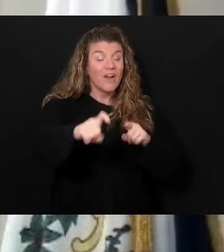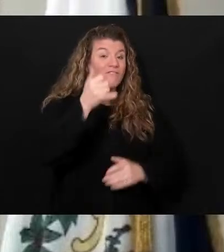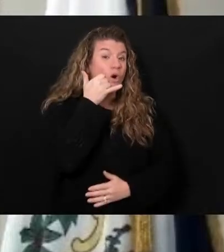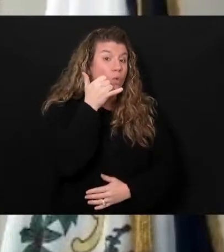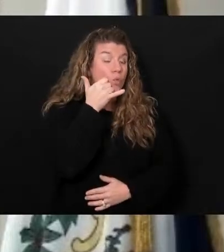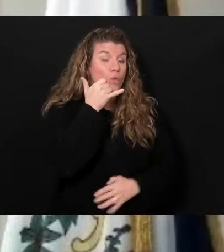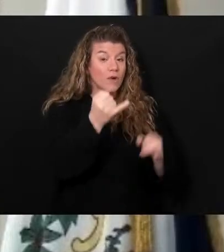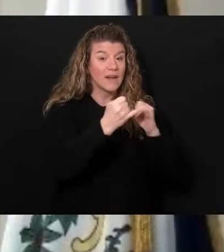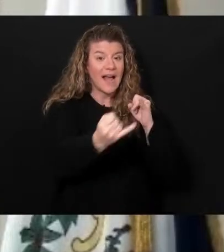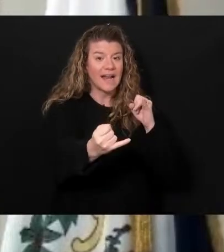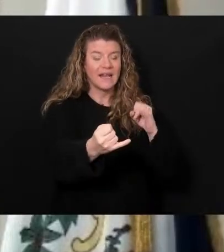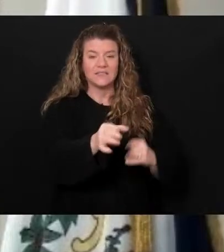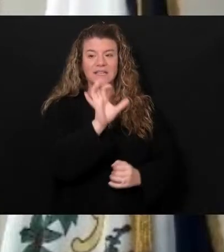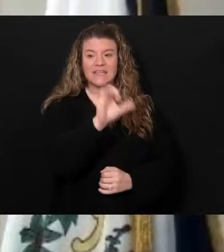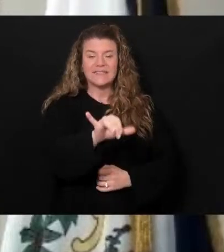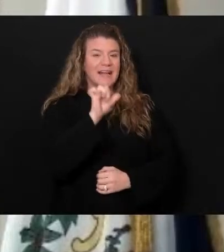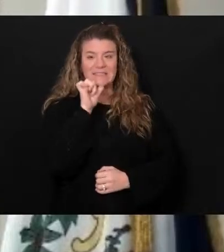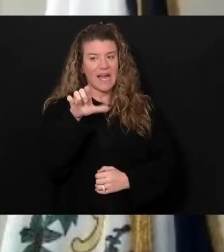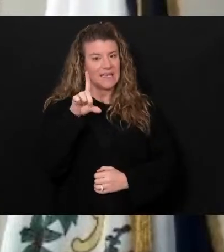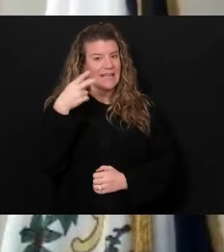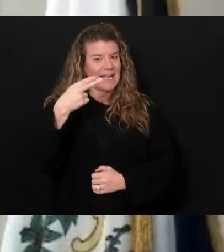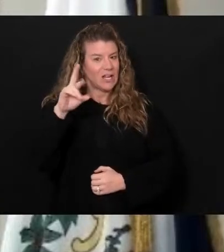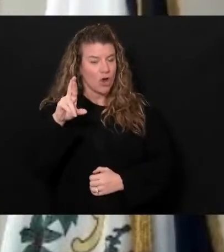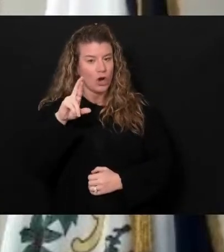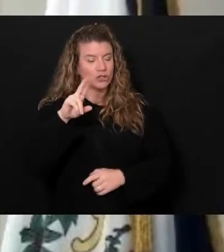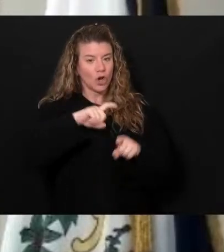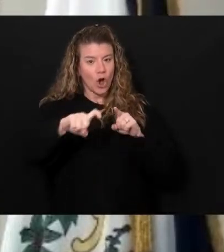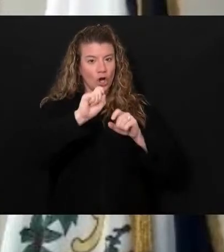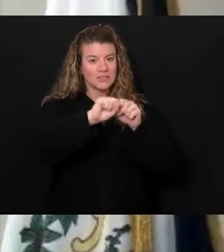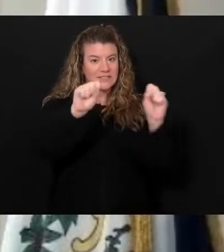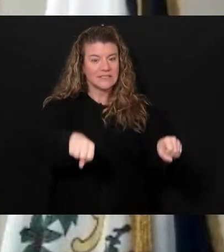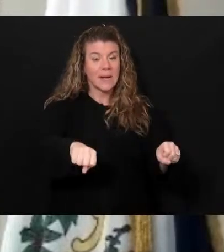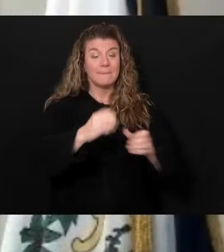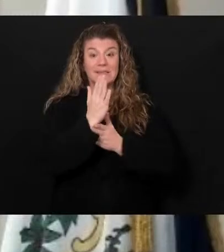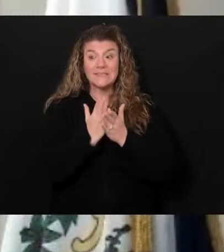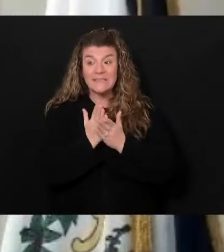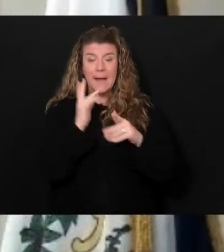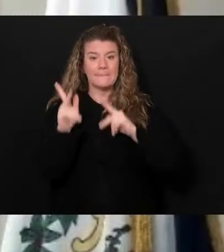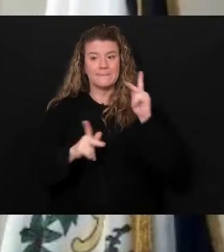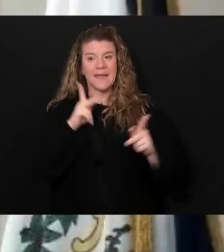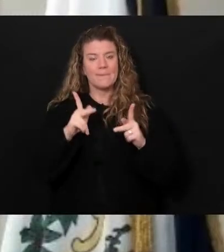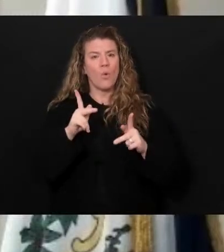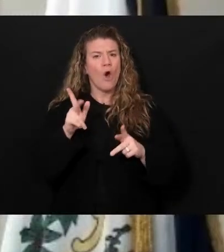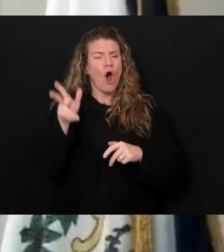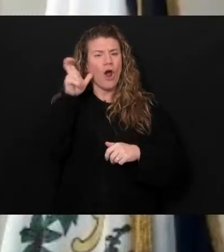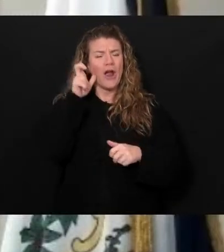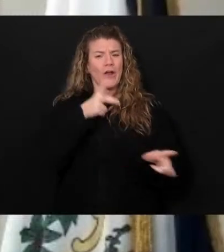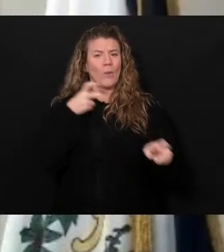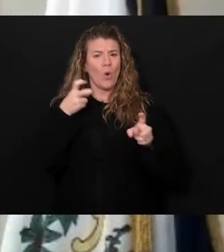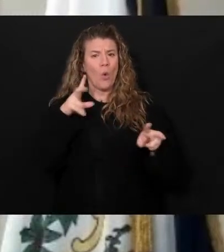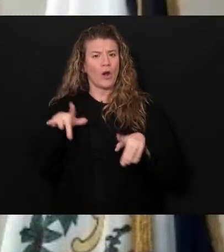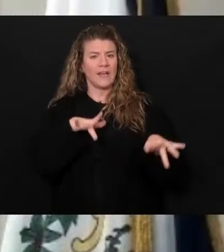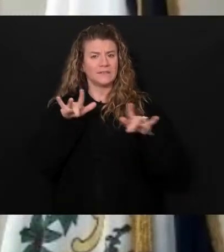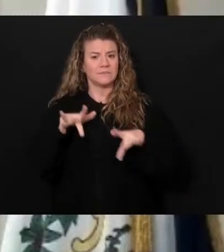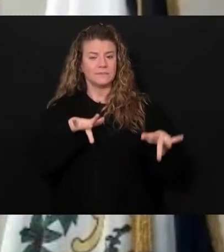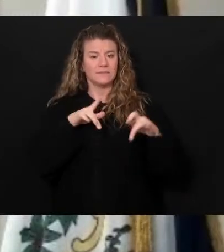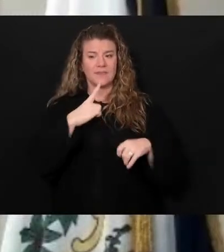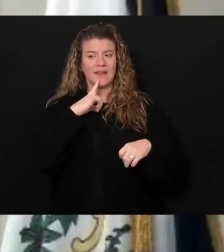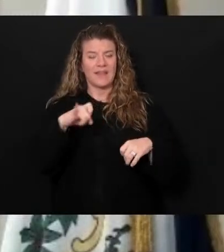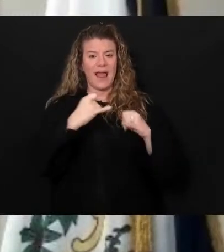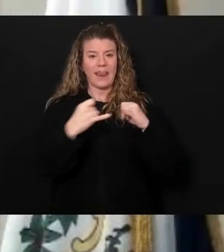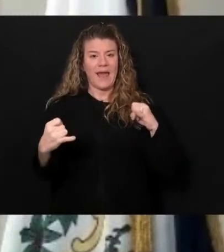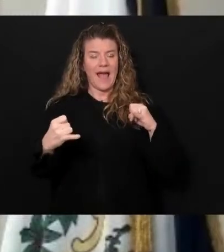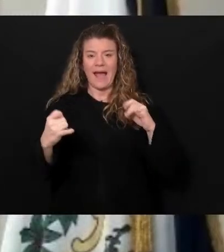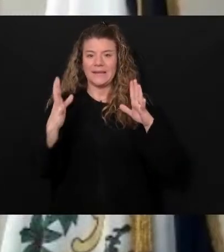not DHHR, not the call system, but some people are apparently getting recordings and saying that the line is out